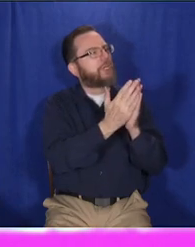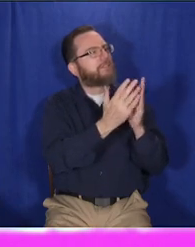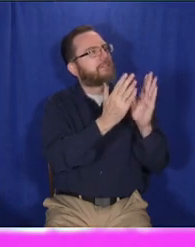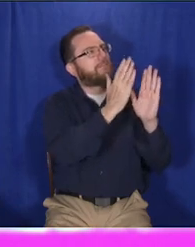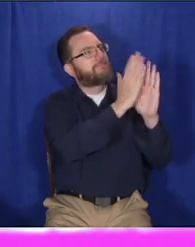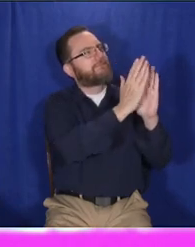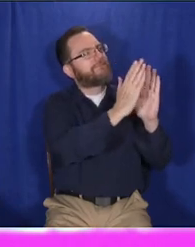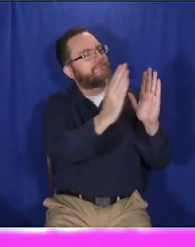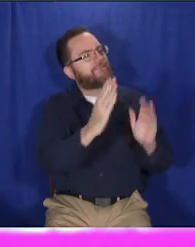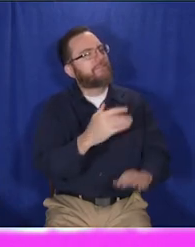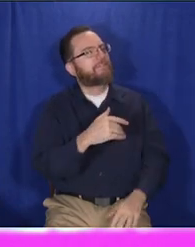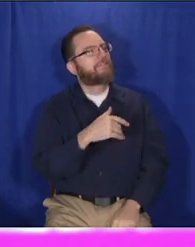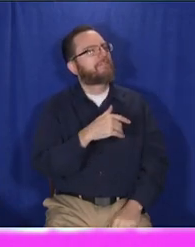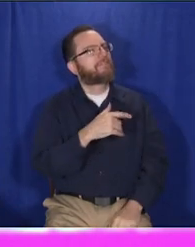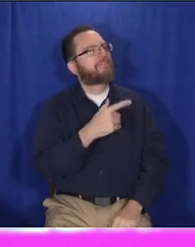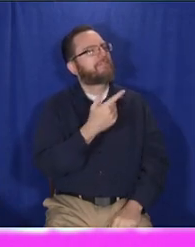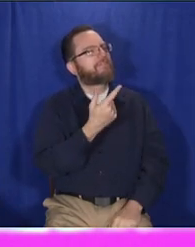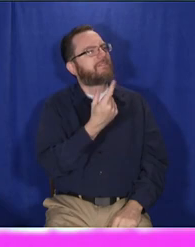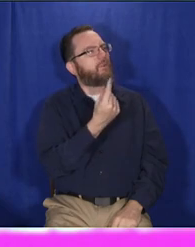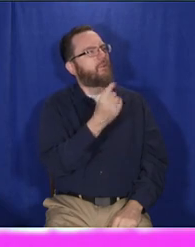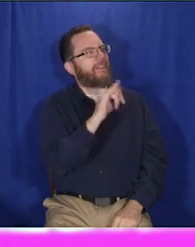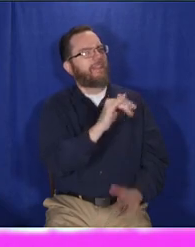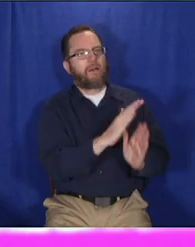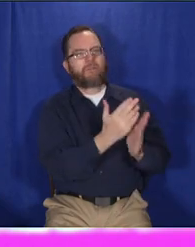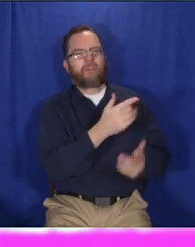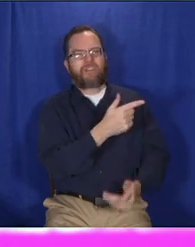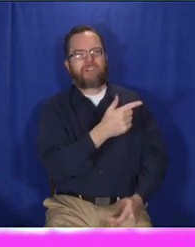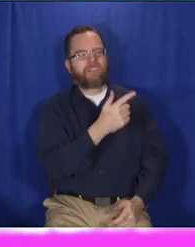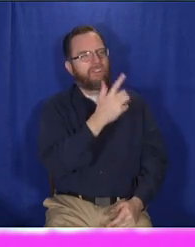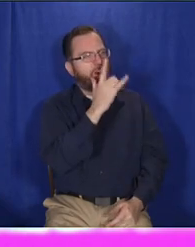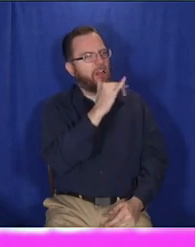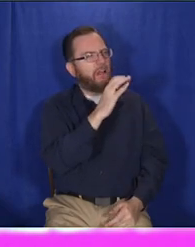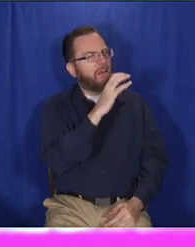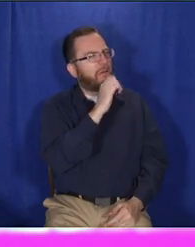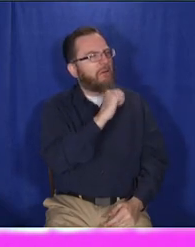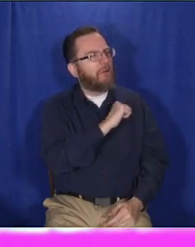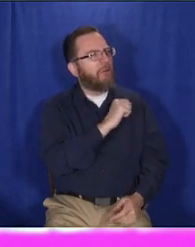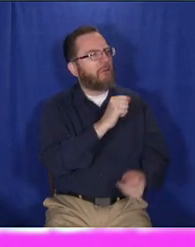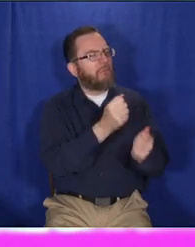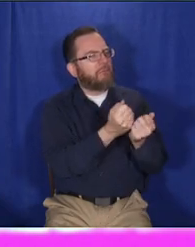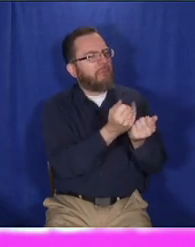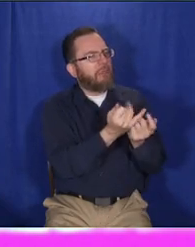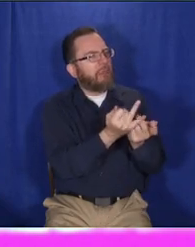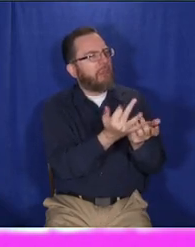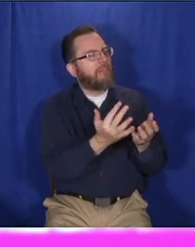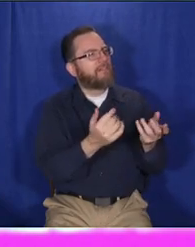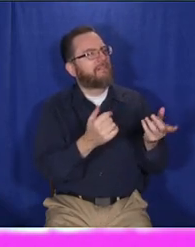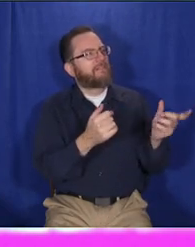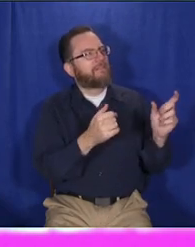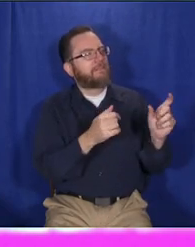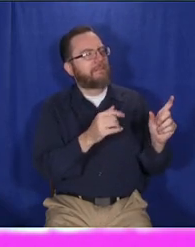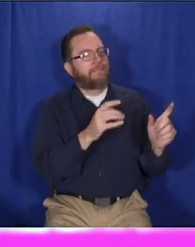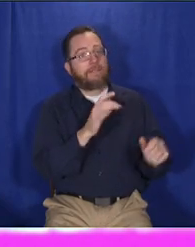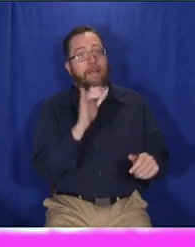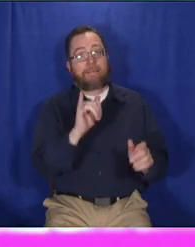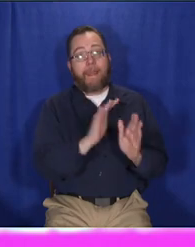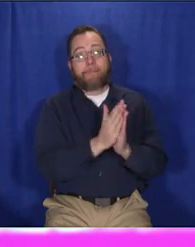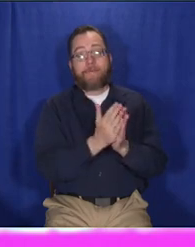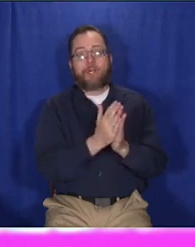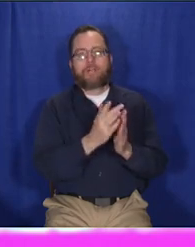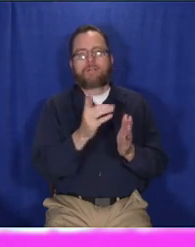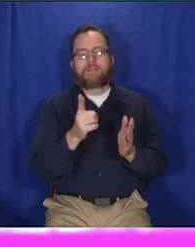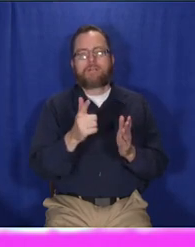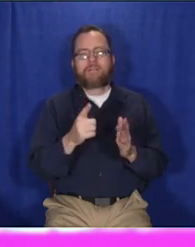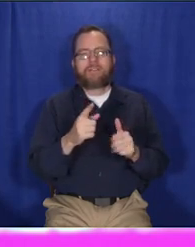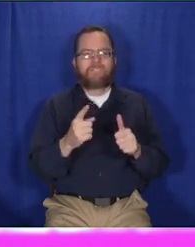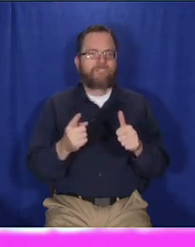by these prolific authors worth so much money. We're at dinner and I'm asking him questions because we're really good friends and